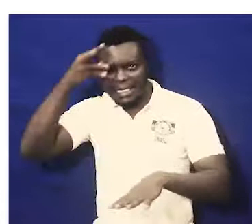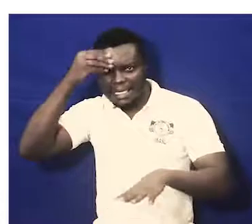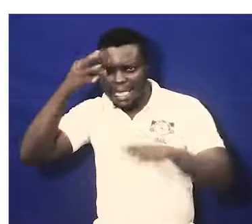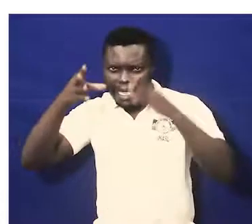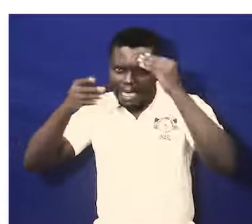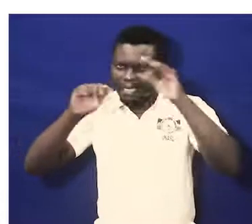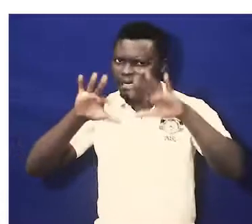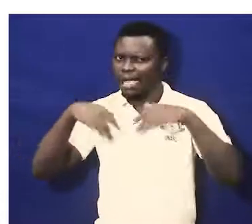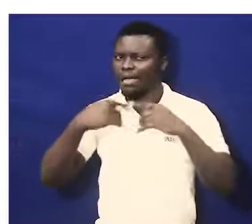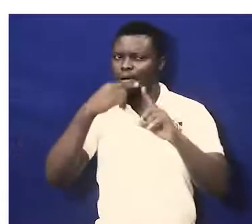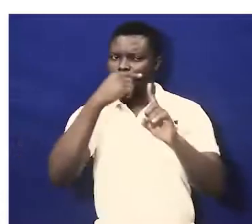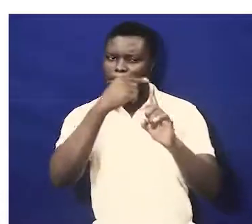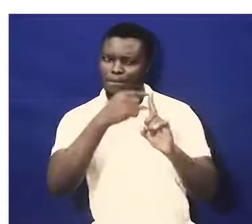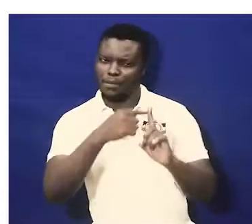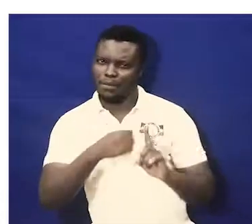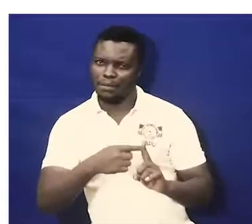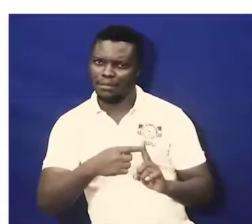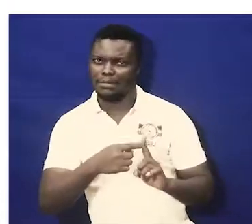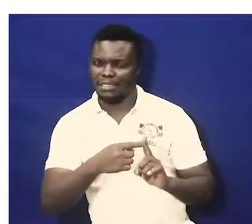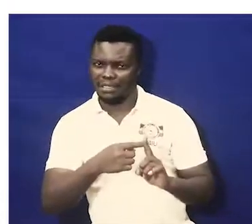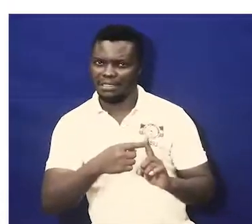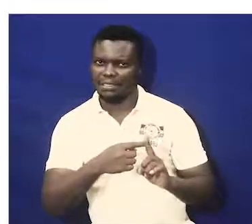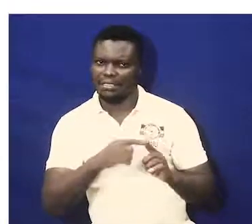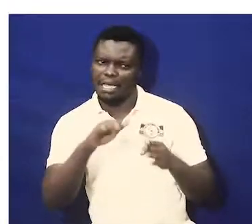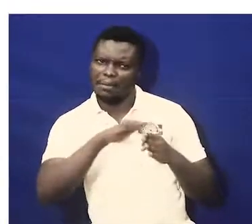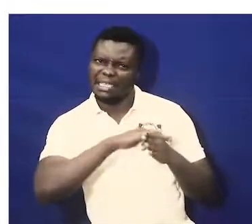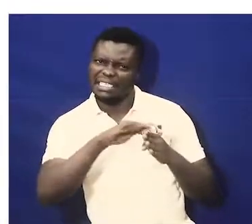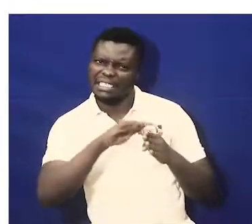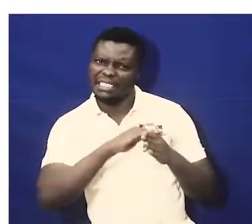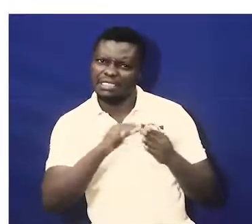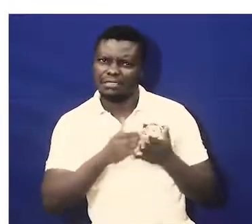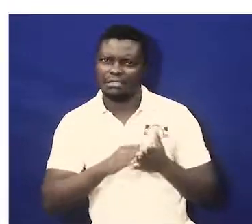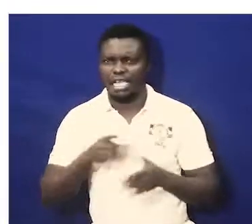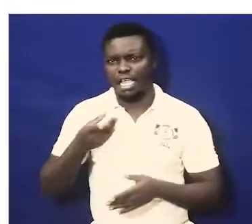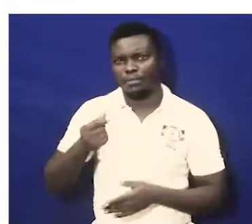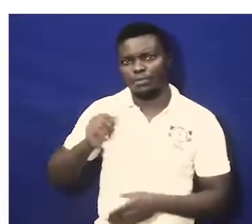to calculate the business profit